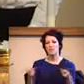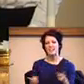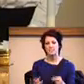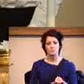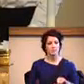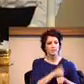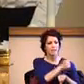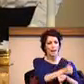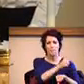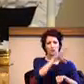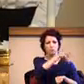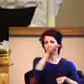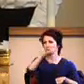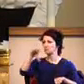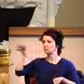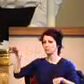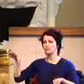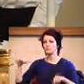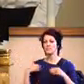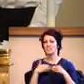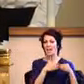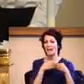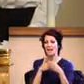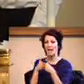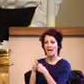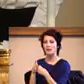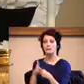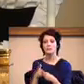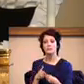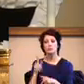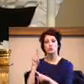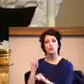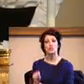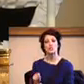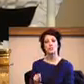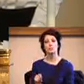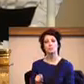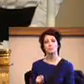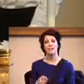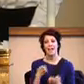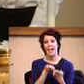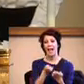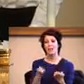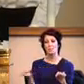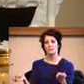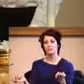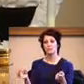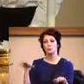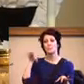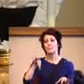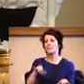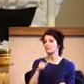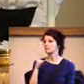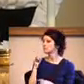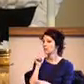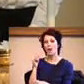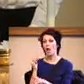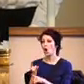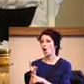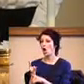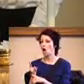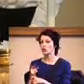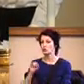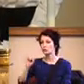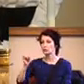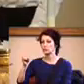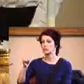sanctuary to which you'll be guided and there it is our tradition to take take the elements dip it in non-alcoholic grape juice place it upon your tongue